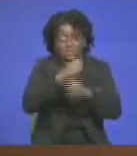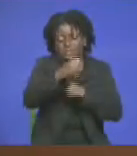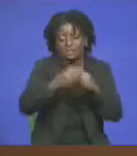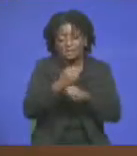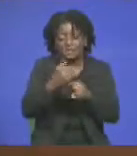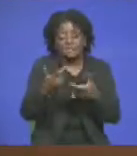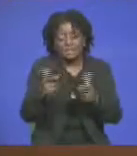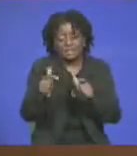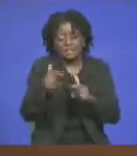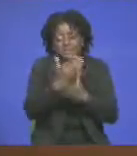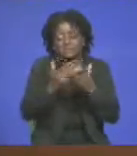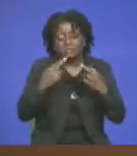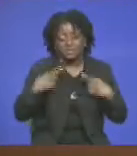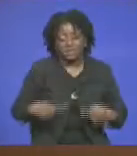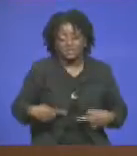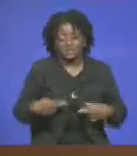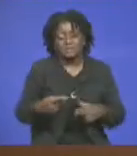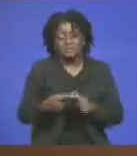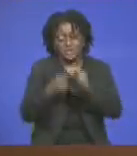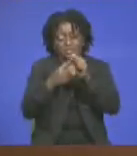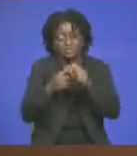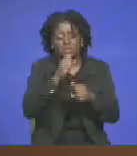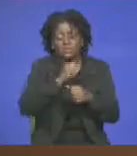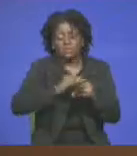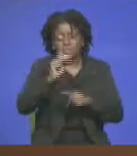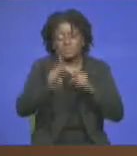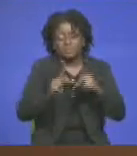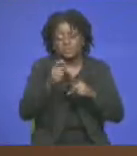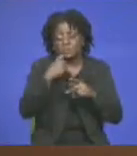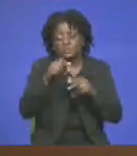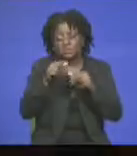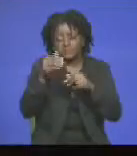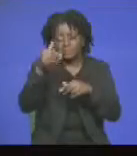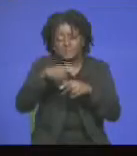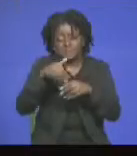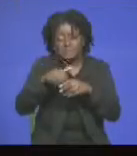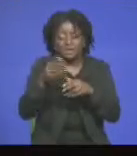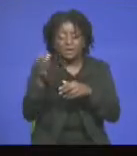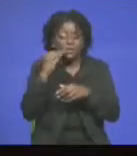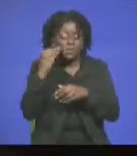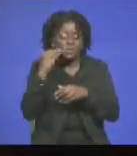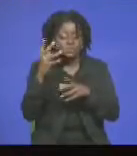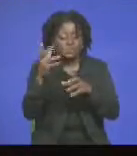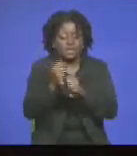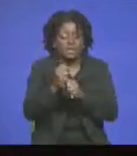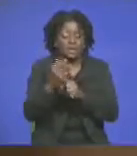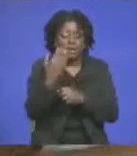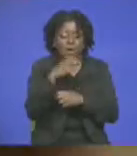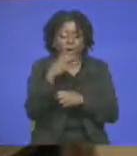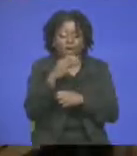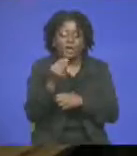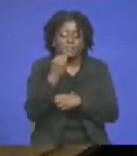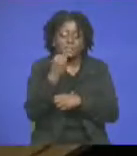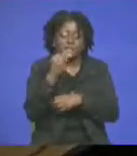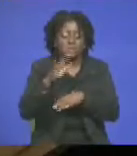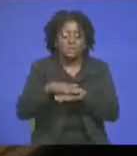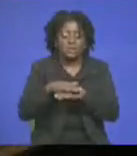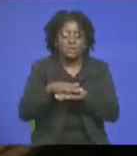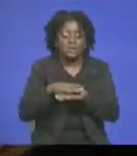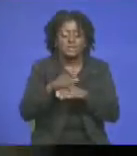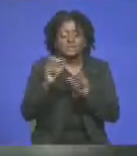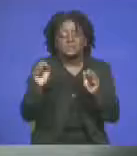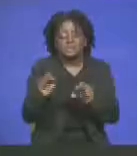elderly, who are confined to their homes, to receive hot meals Mondays through Saturdays. Turnquest says the needs of